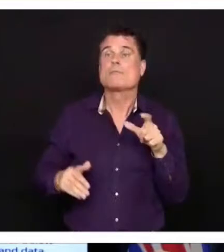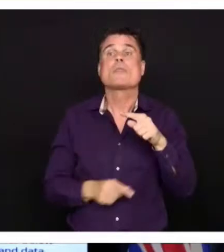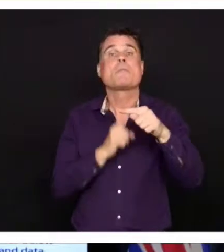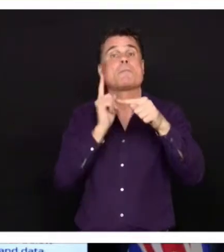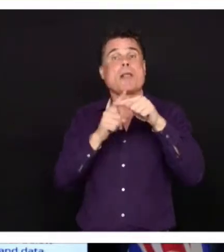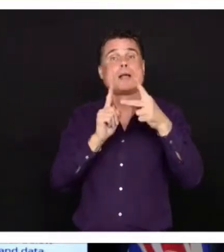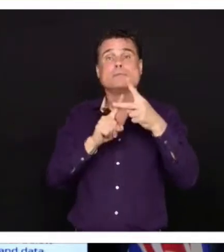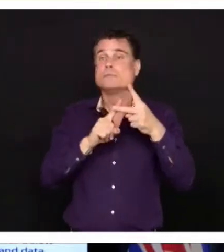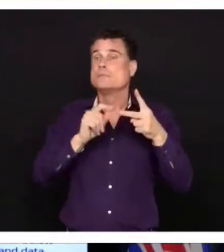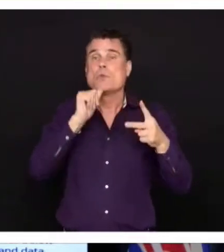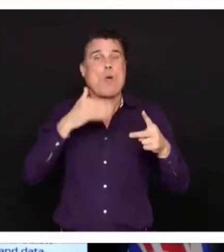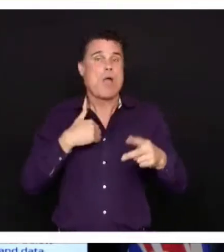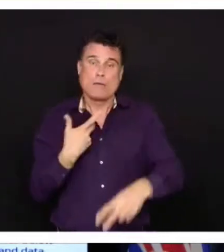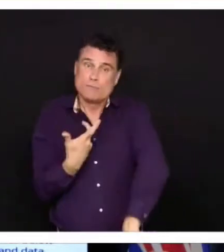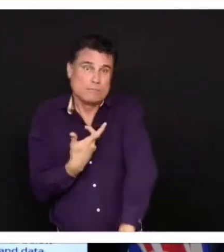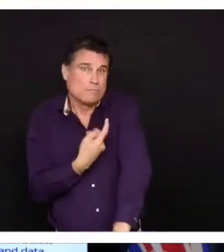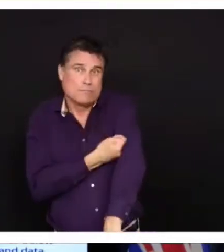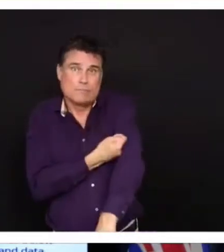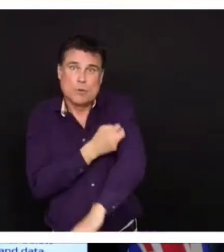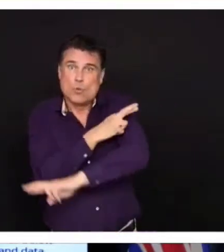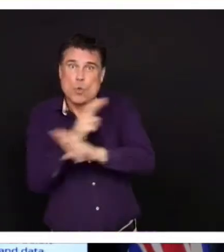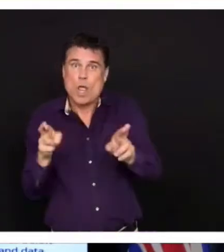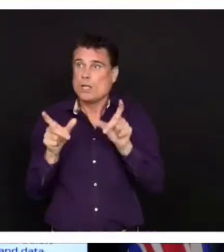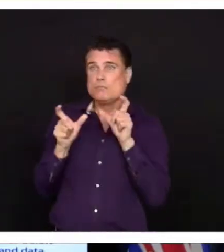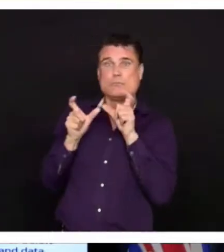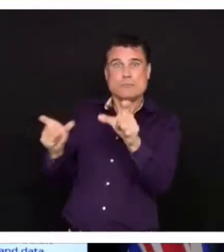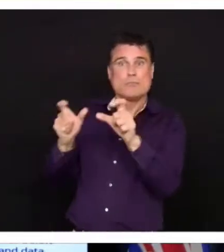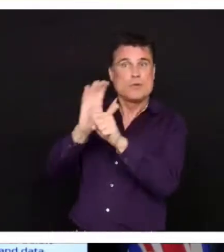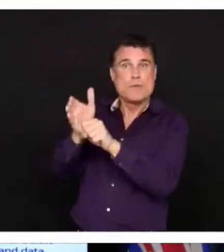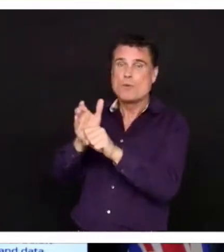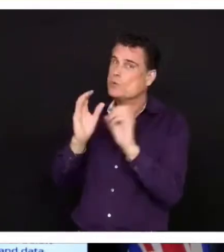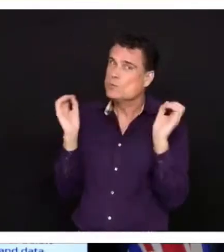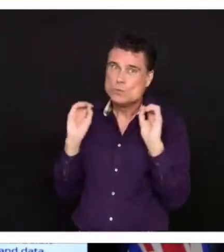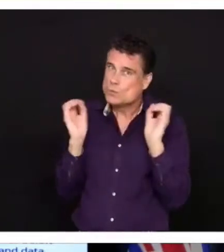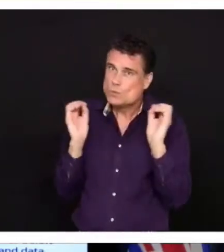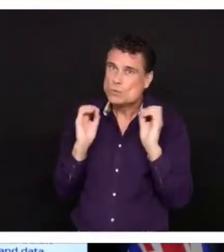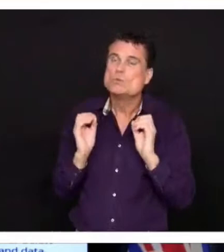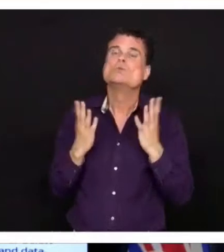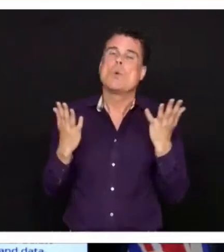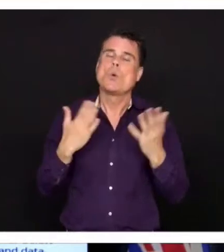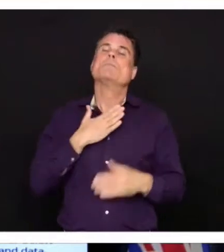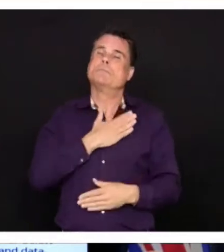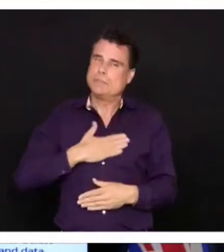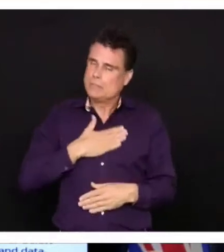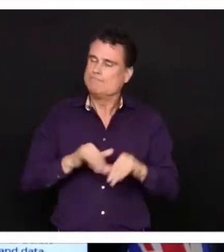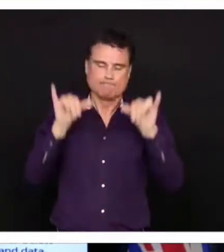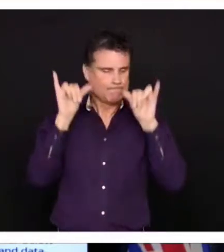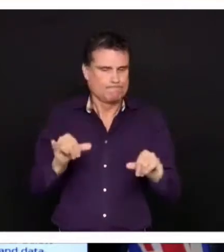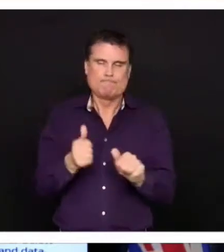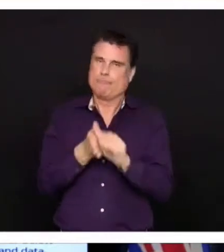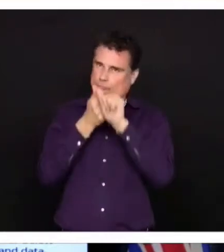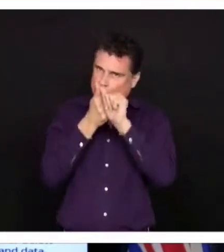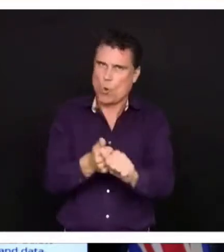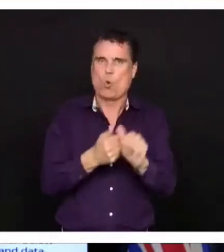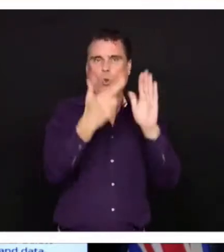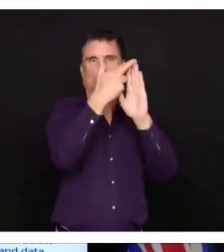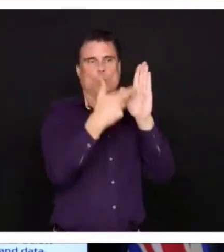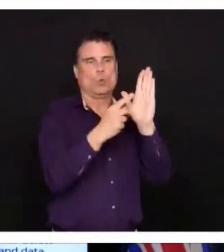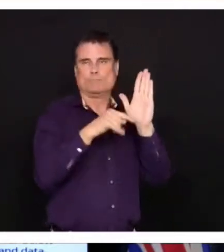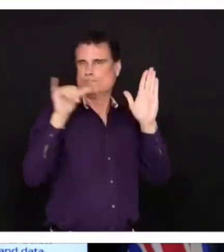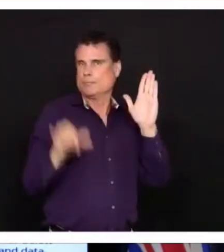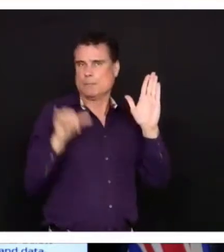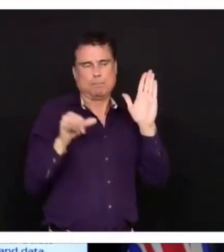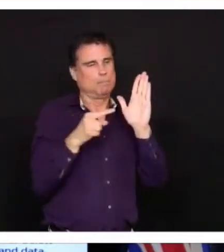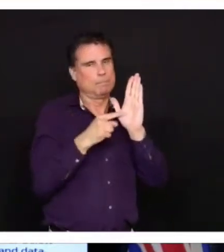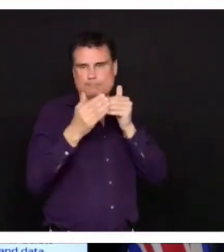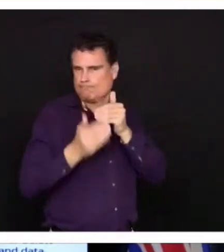time. What we really need is a vaccine, and it's going to be some time before we get a vaccine. So how do we manage that time in